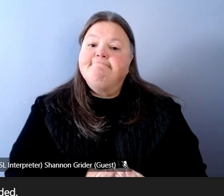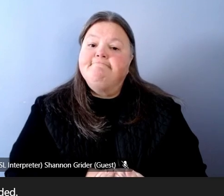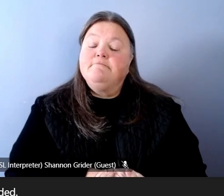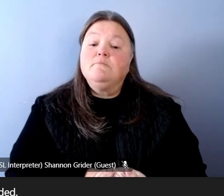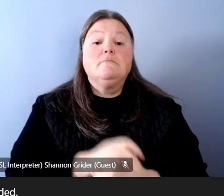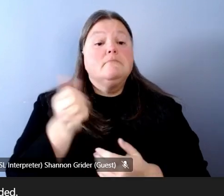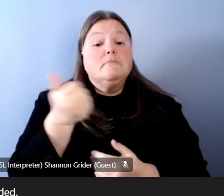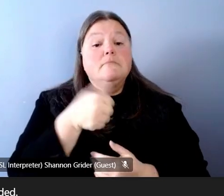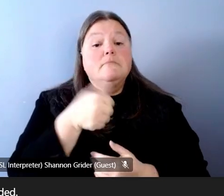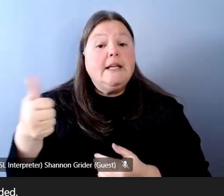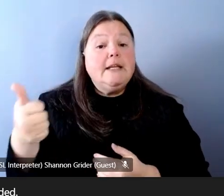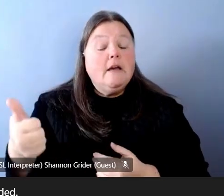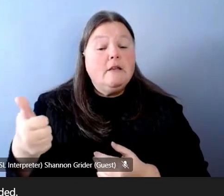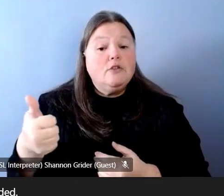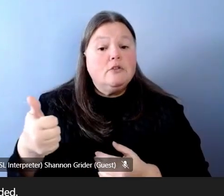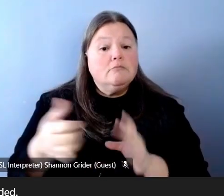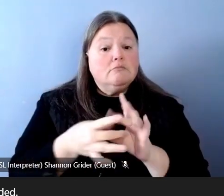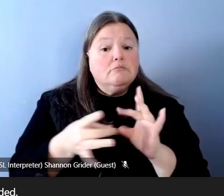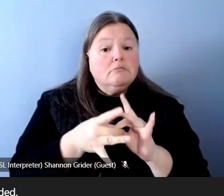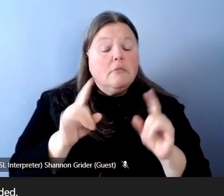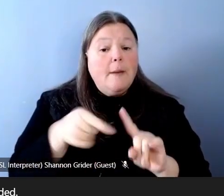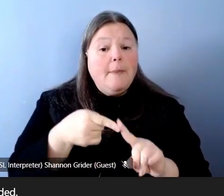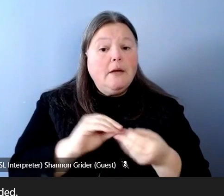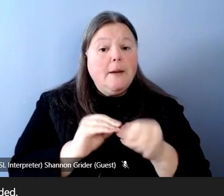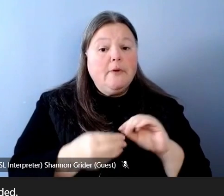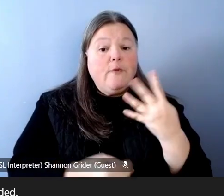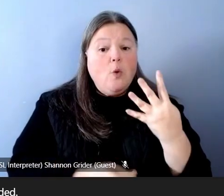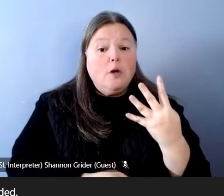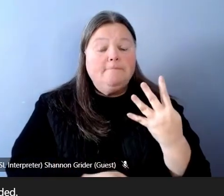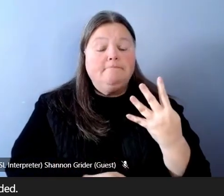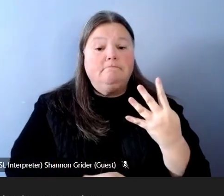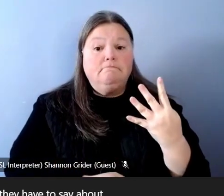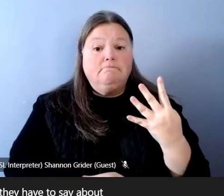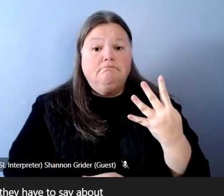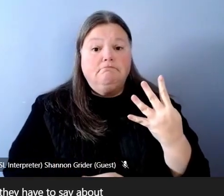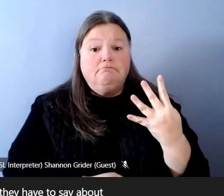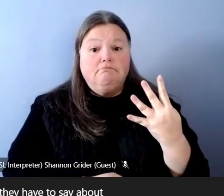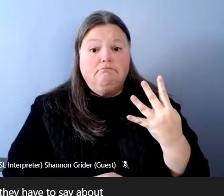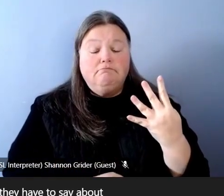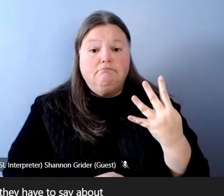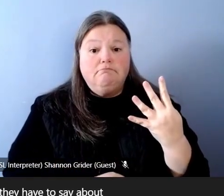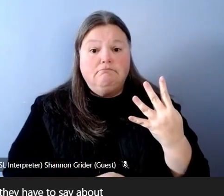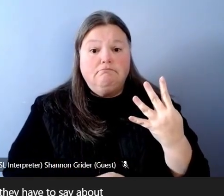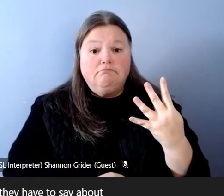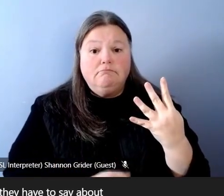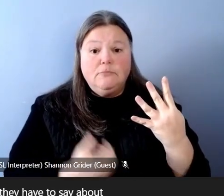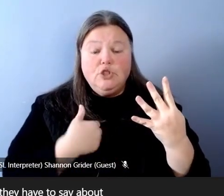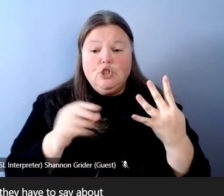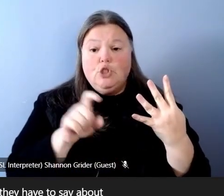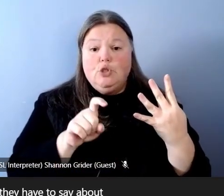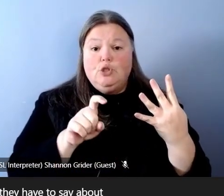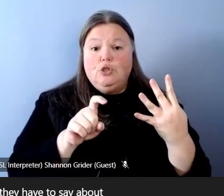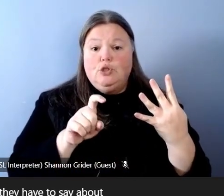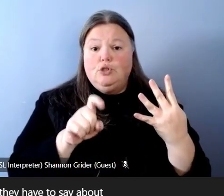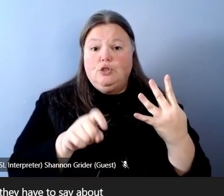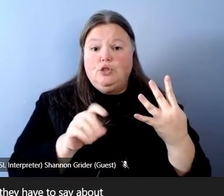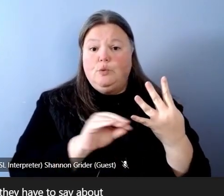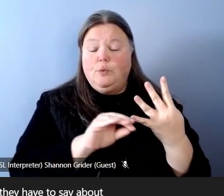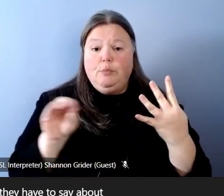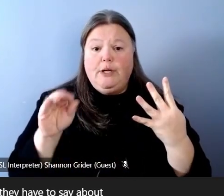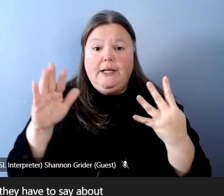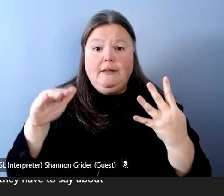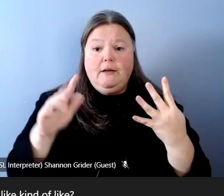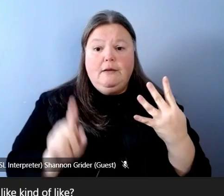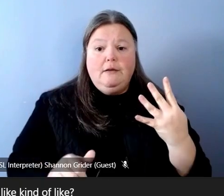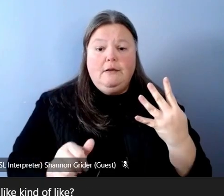So does anybody have anything else they have to say about candidate 4? Do we want to put it in kind of the upwards